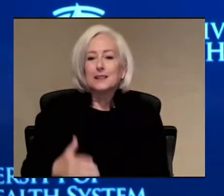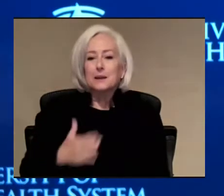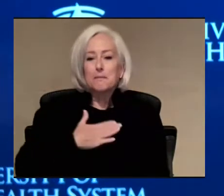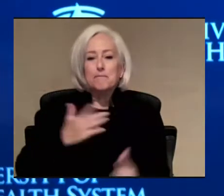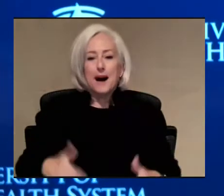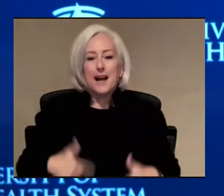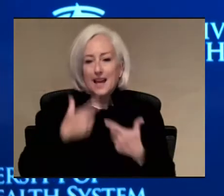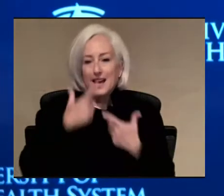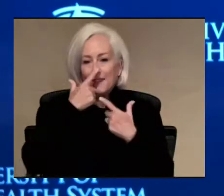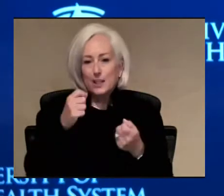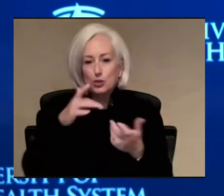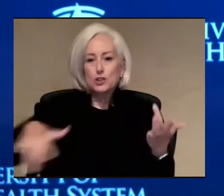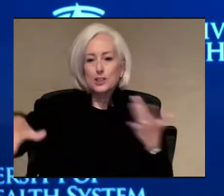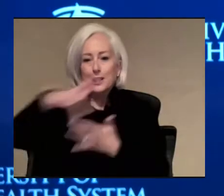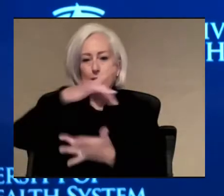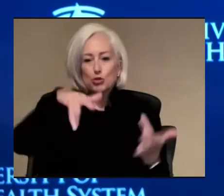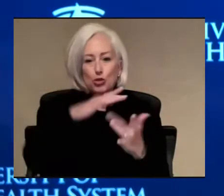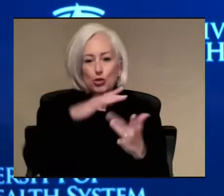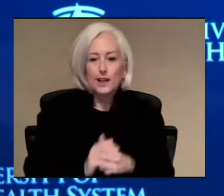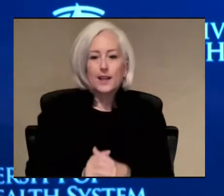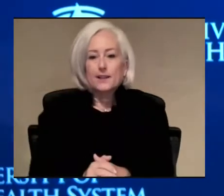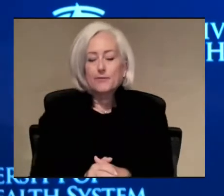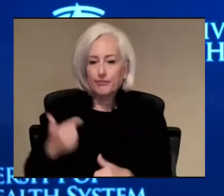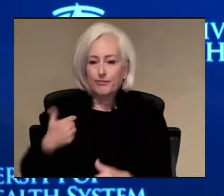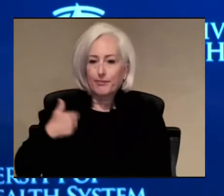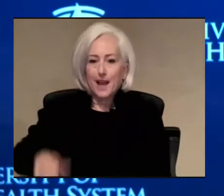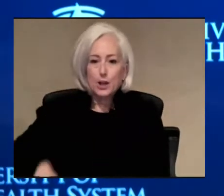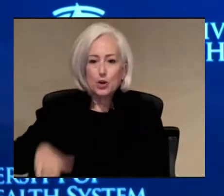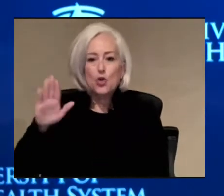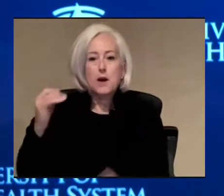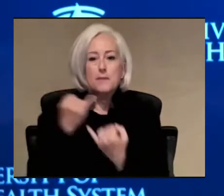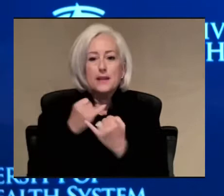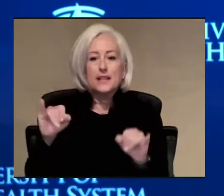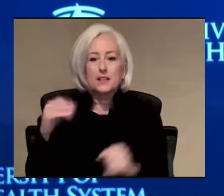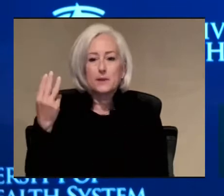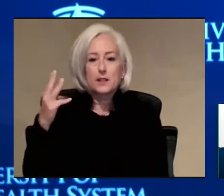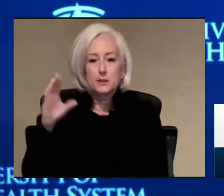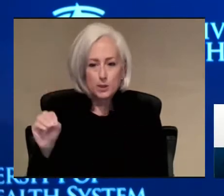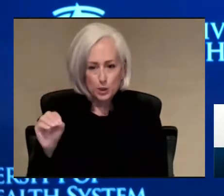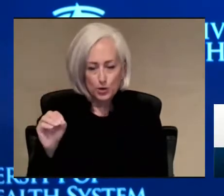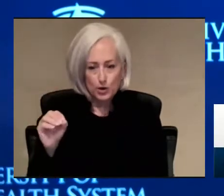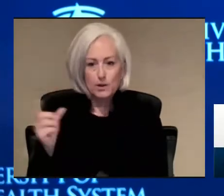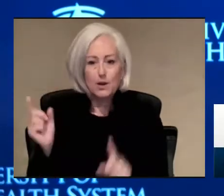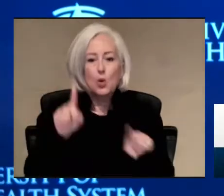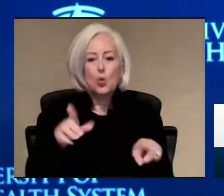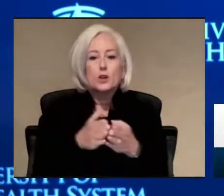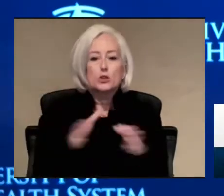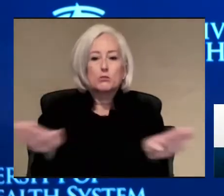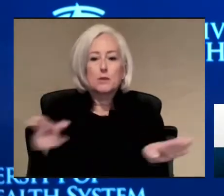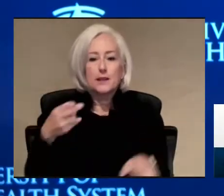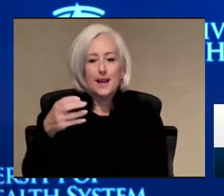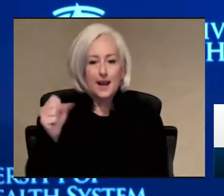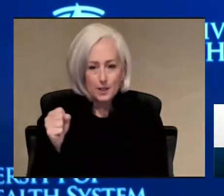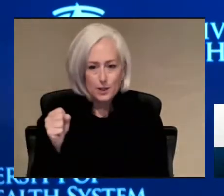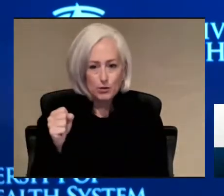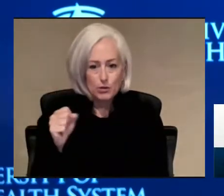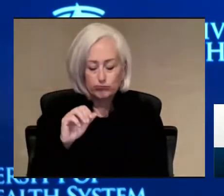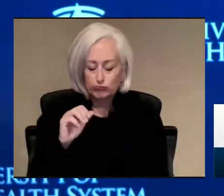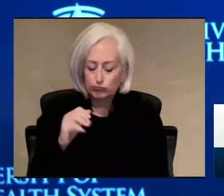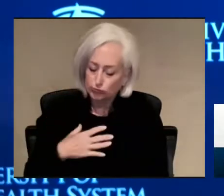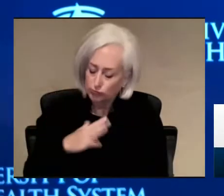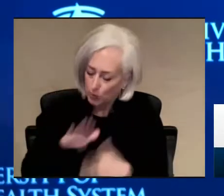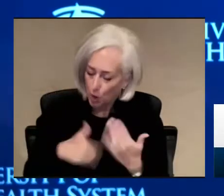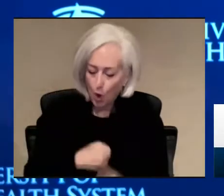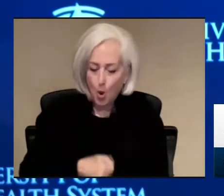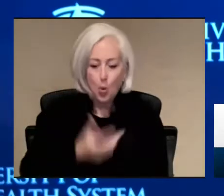I had I grew up in Independence, Missouri. I went to a public high school, and it was all white. There was one